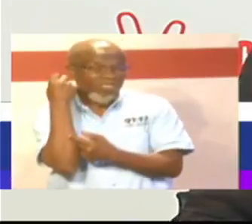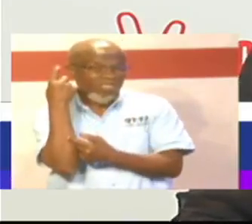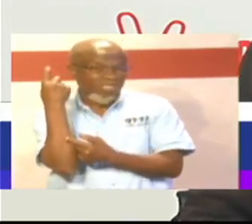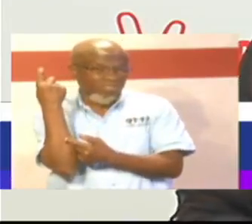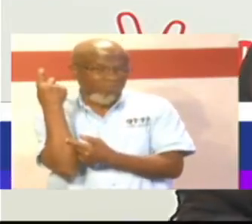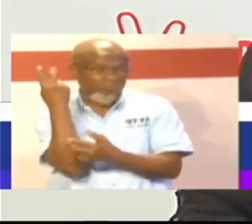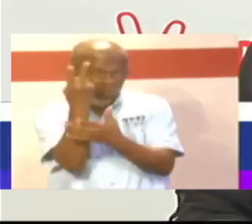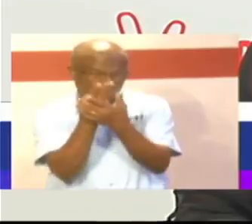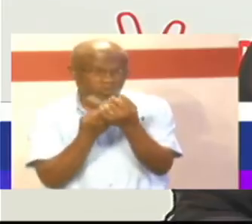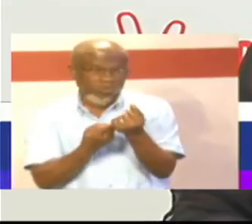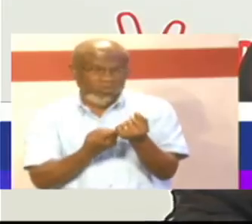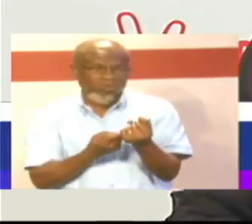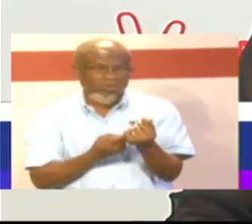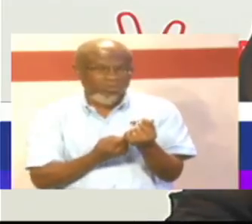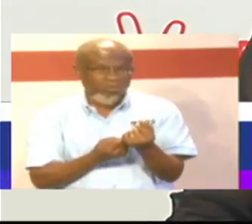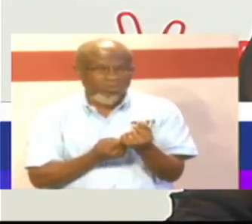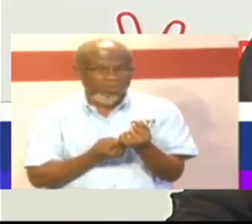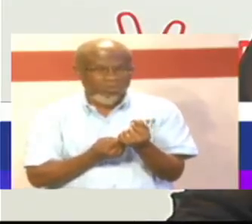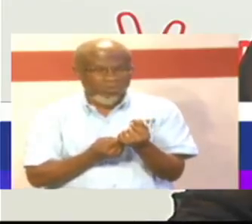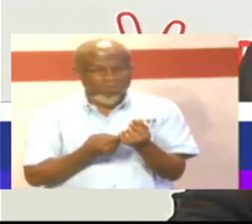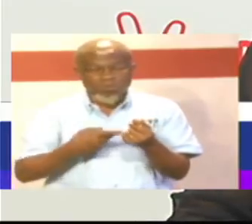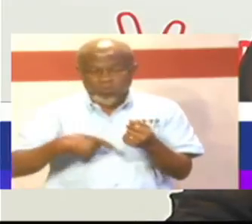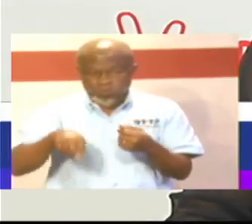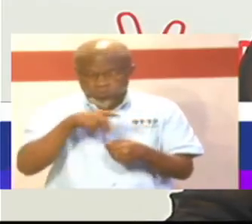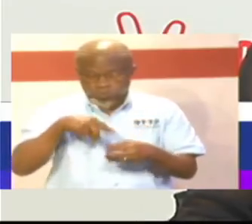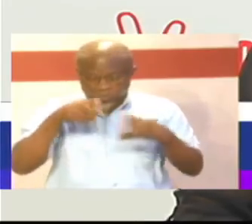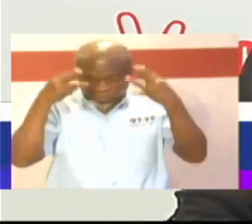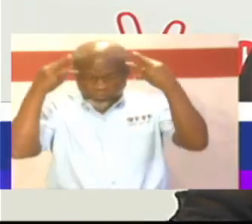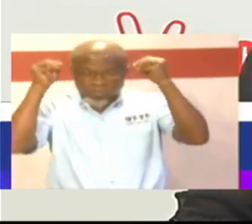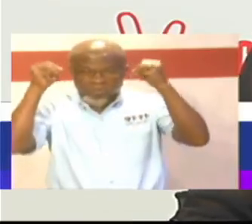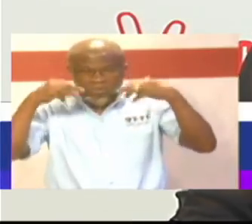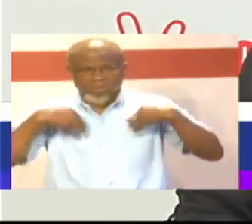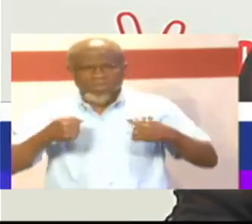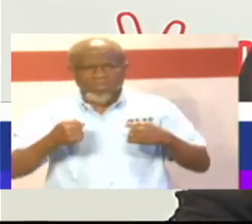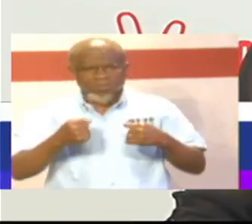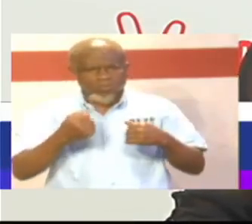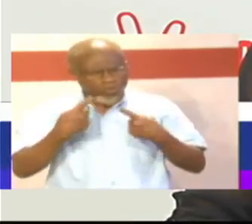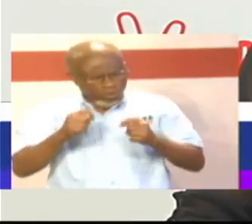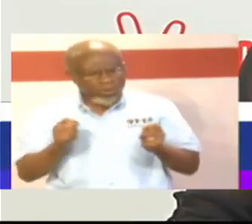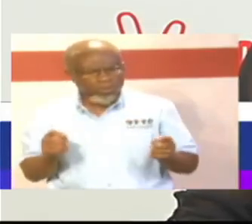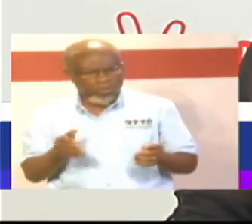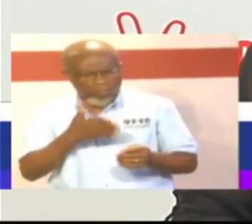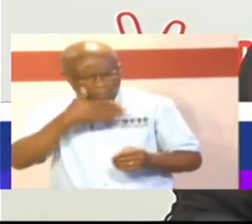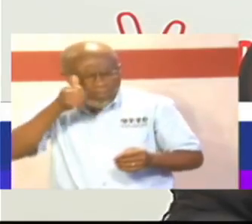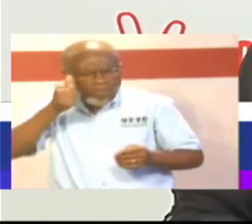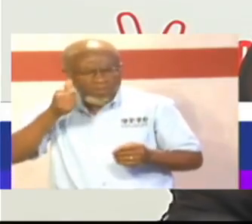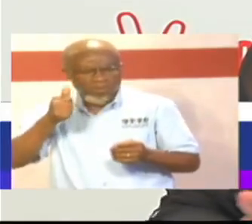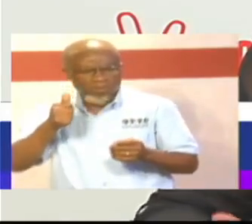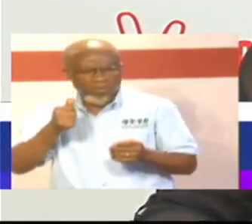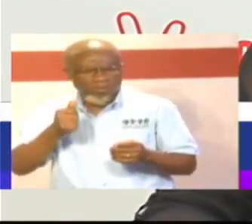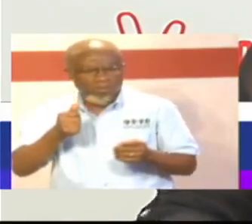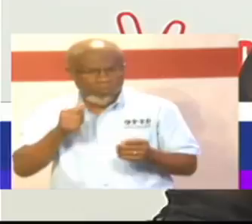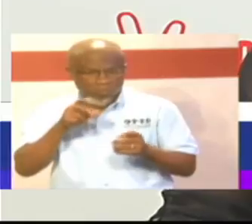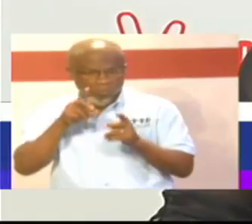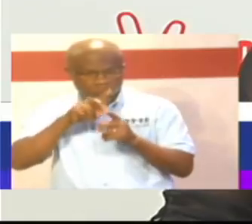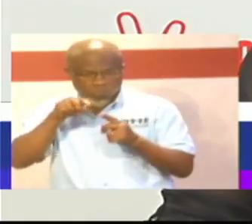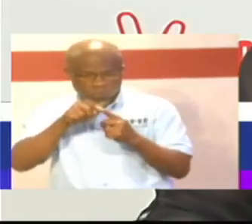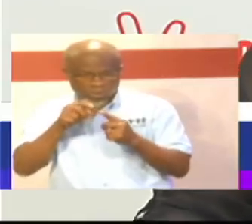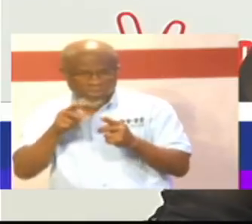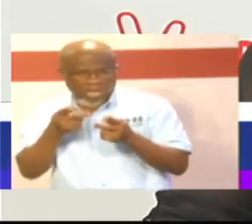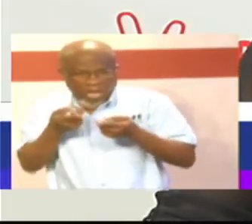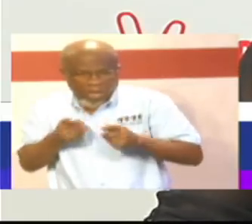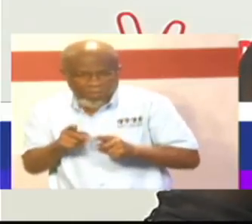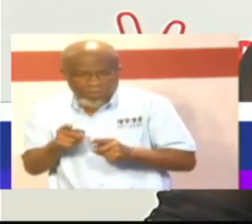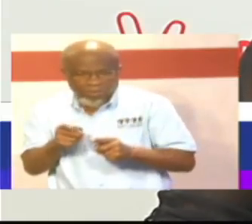ministry side, we are doing all in our part to ensure that persons are admitted when their clinical signs